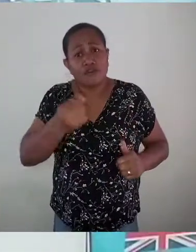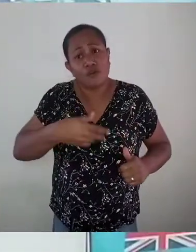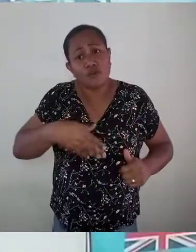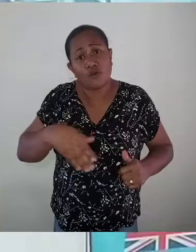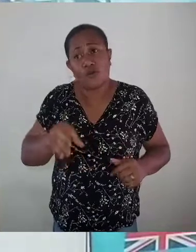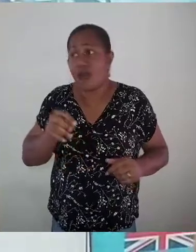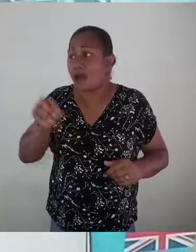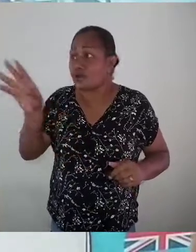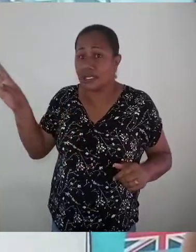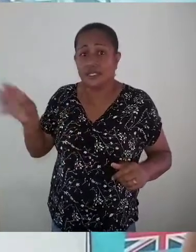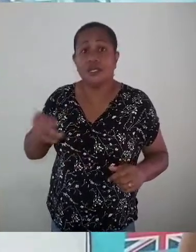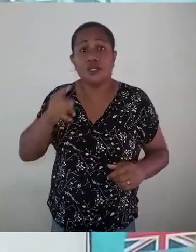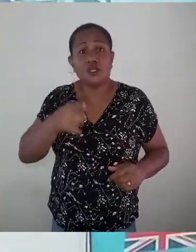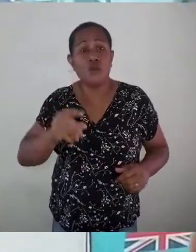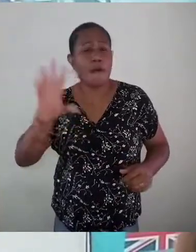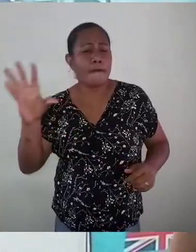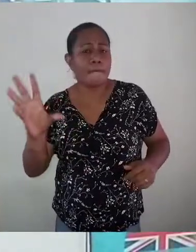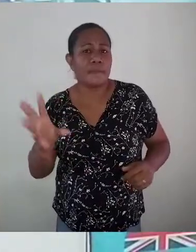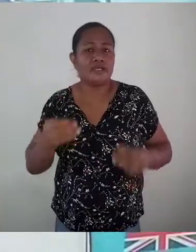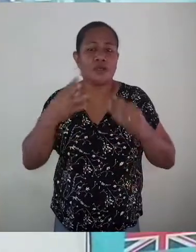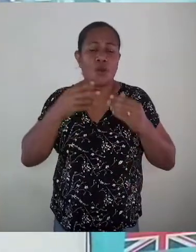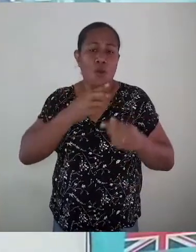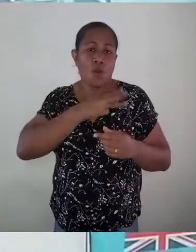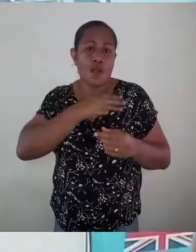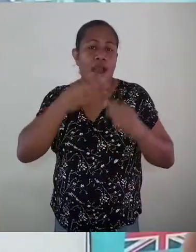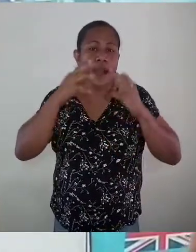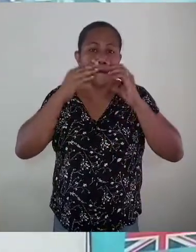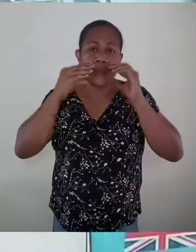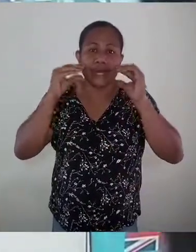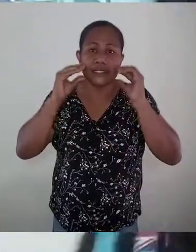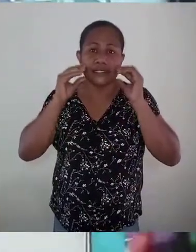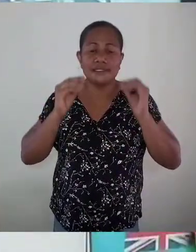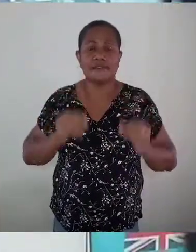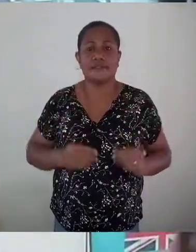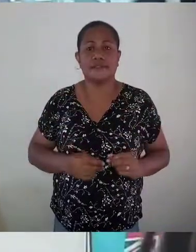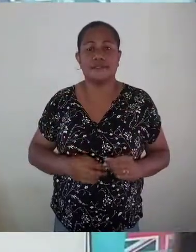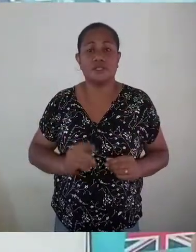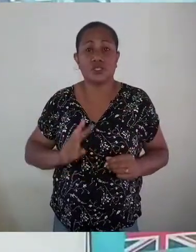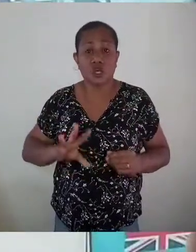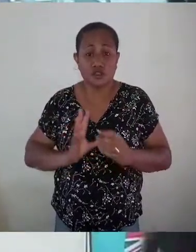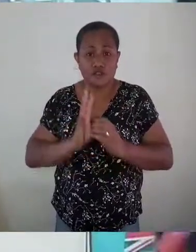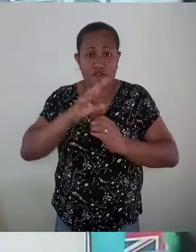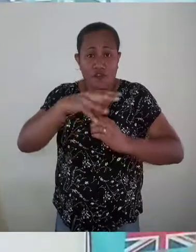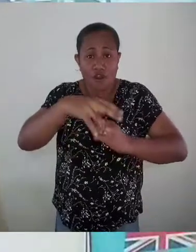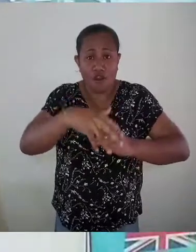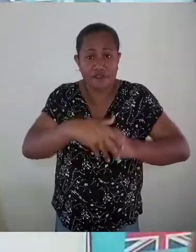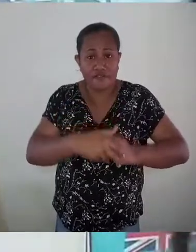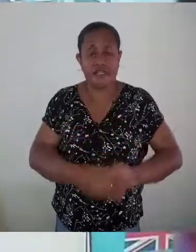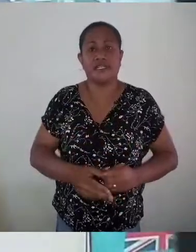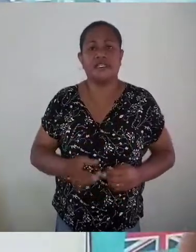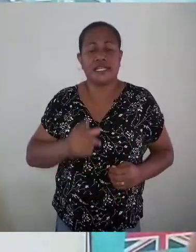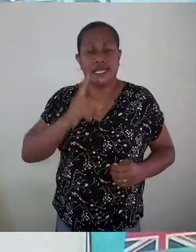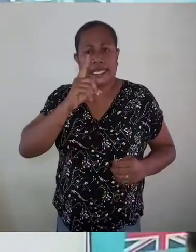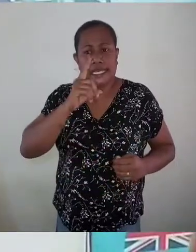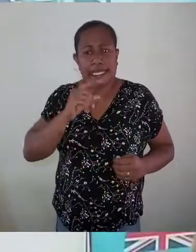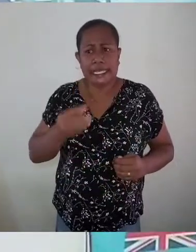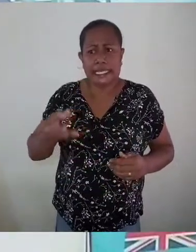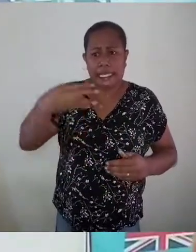outside, you must wear a mask because COVID germs can try to get on your